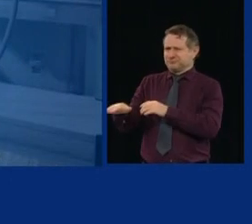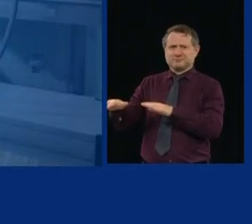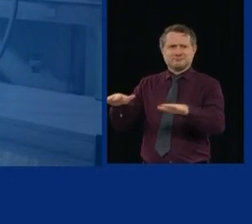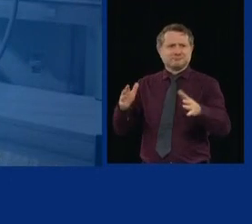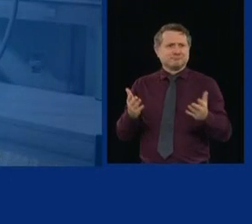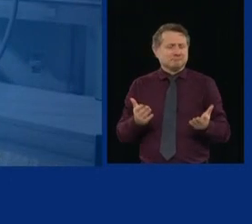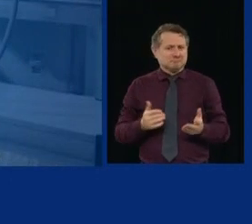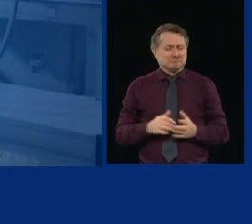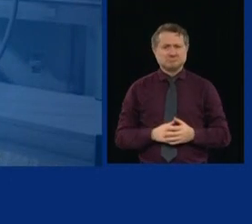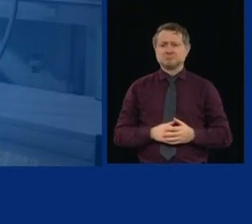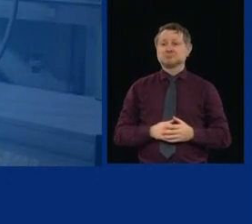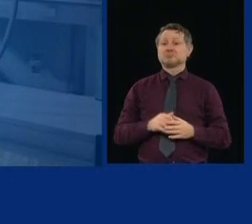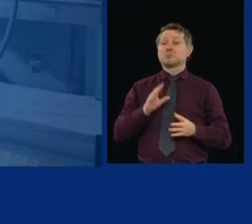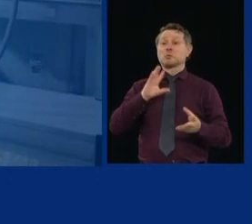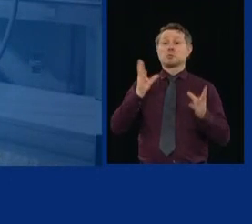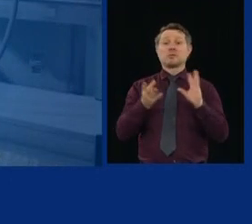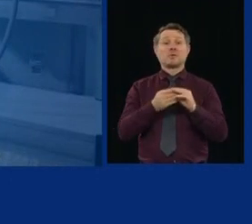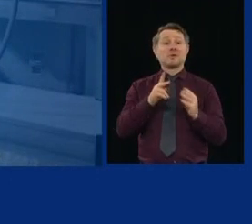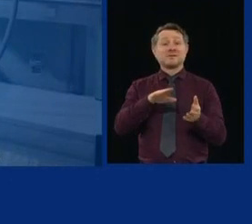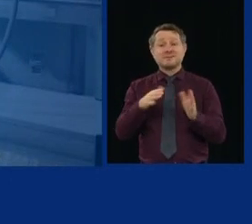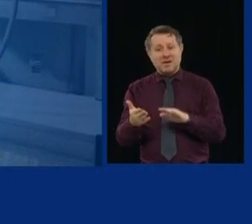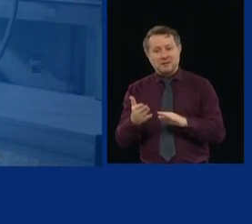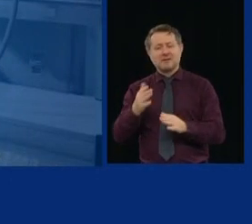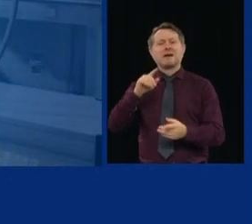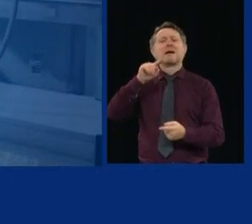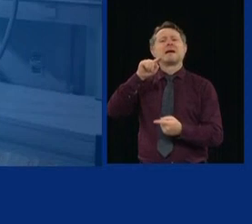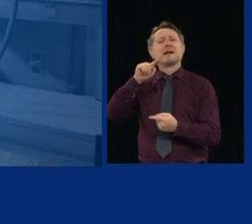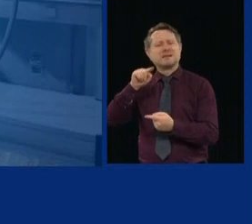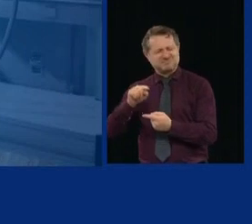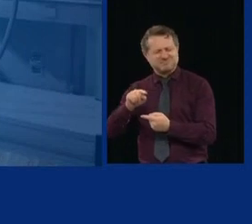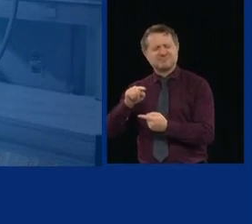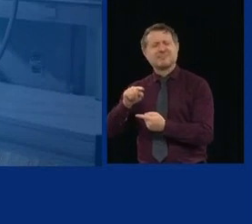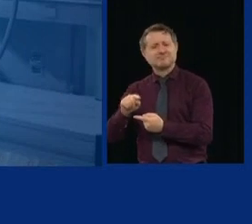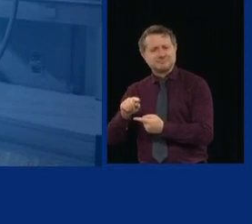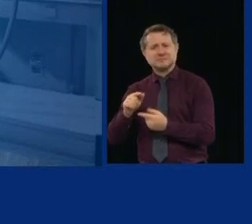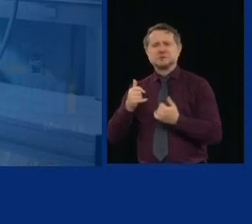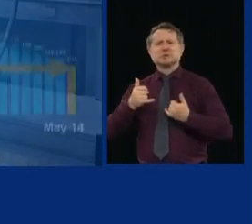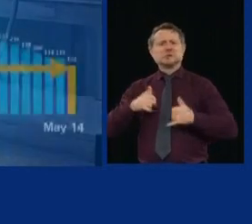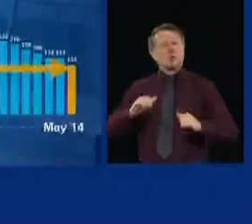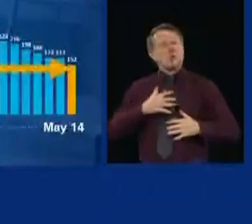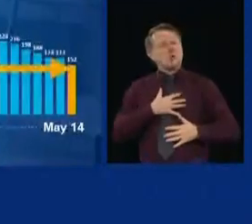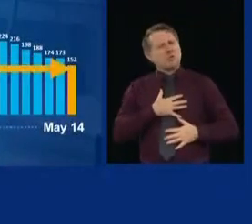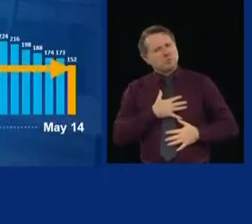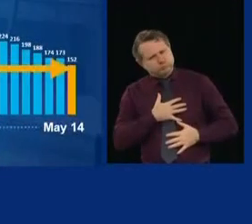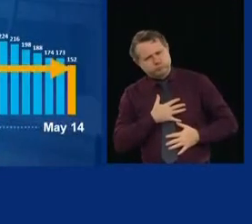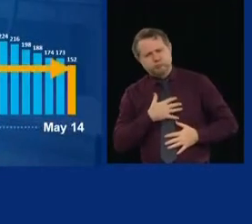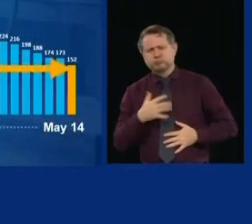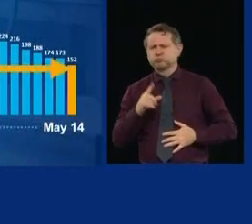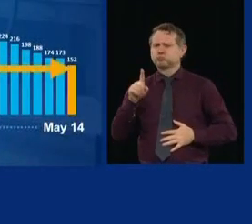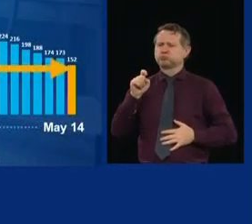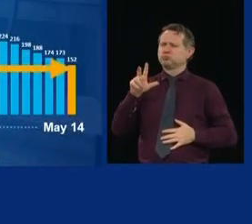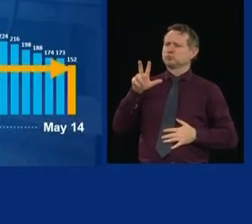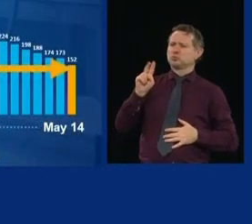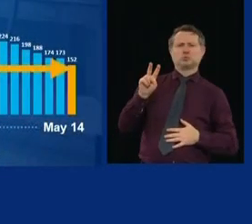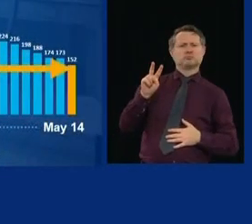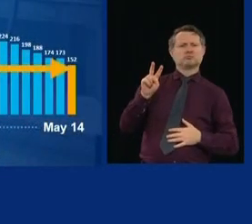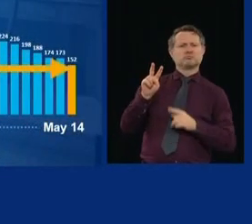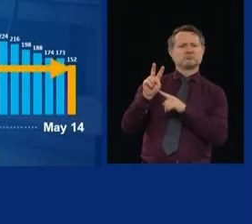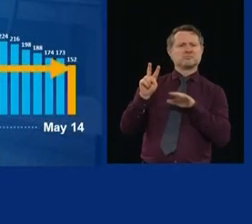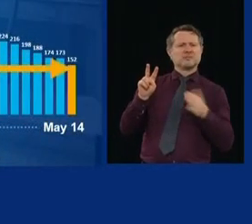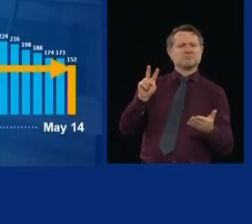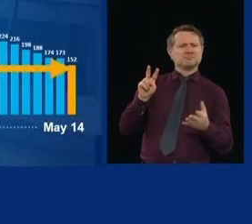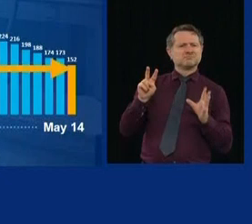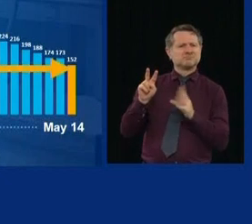Number of deaths is down, but still painful, 132. We